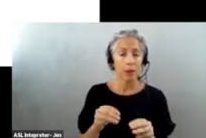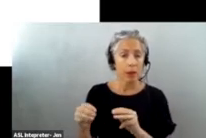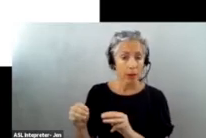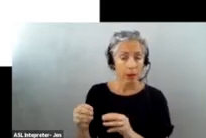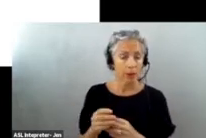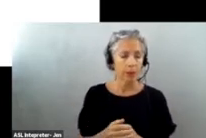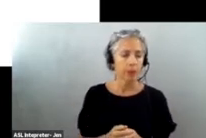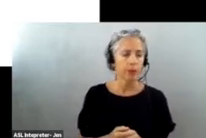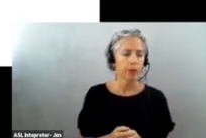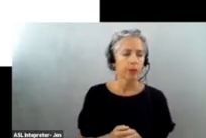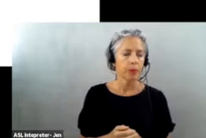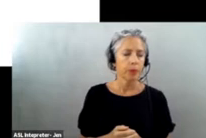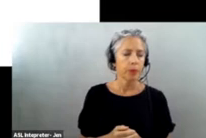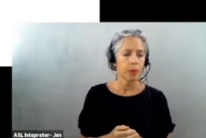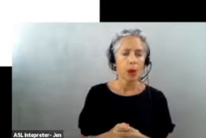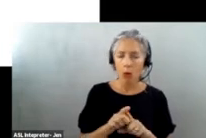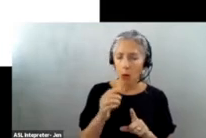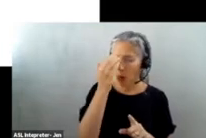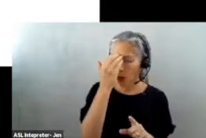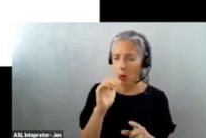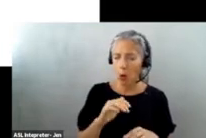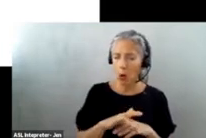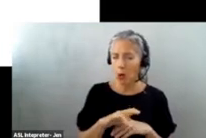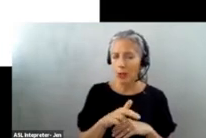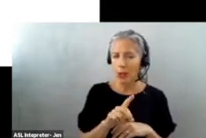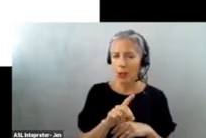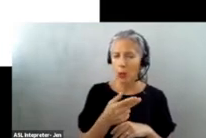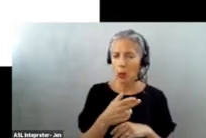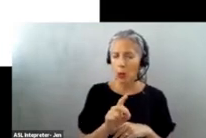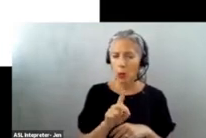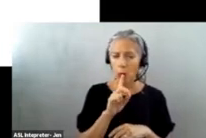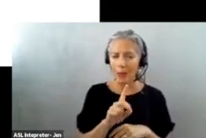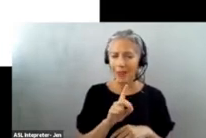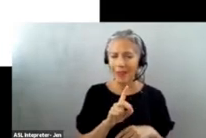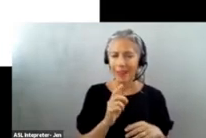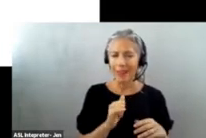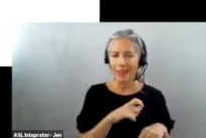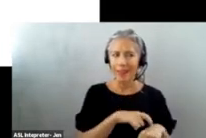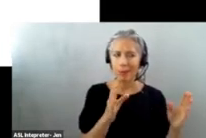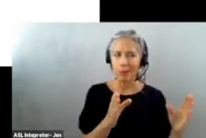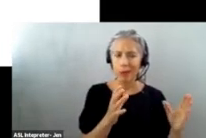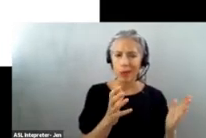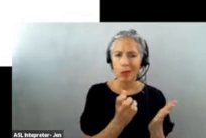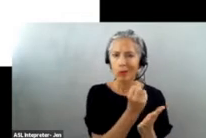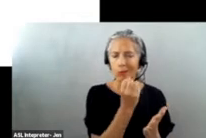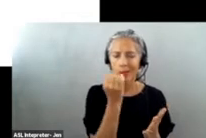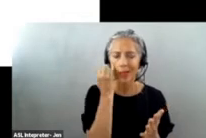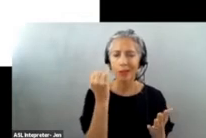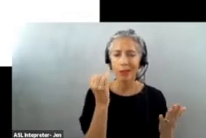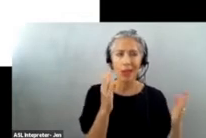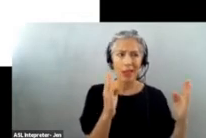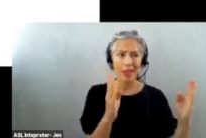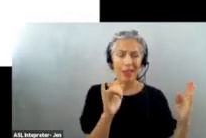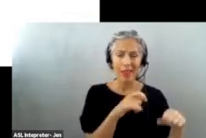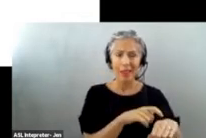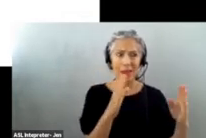also know that the early childhood is a window of opportunity. And if we miss this